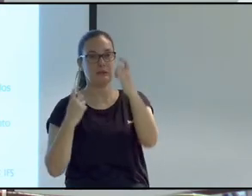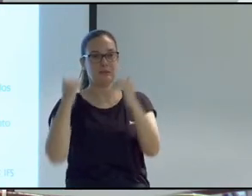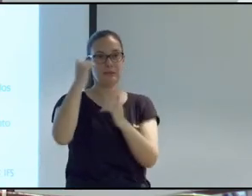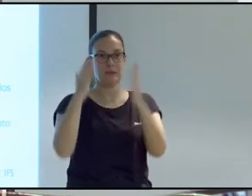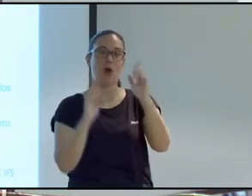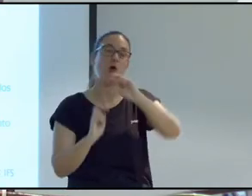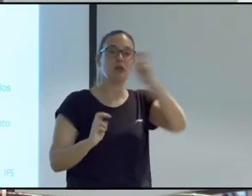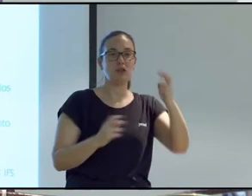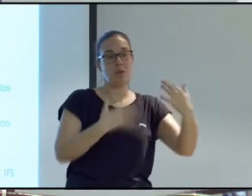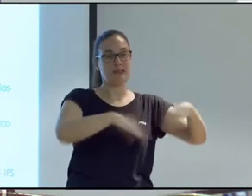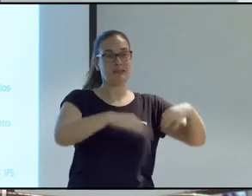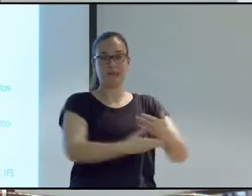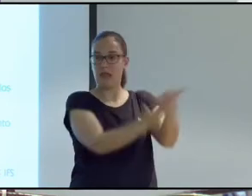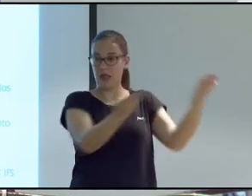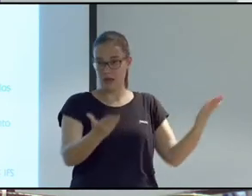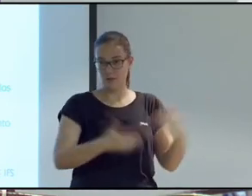discrimination.